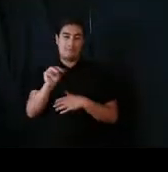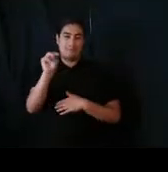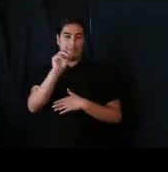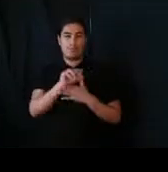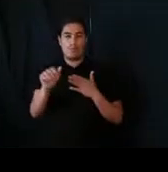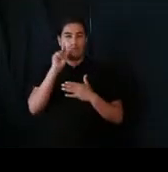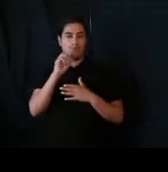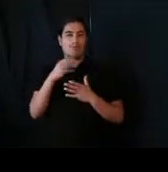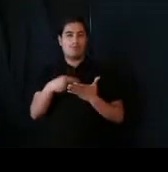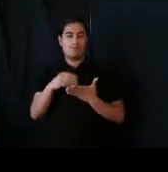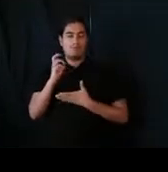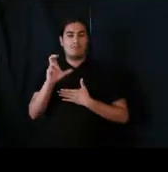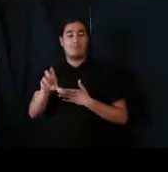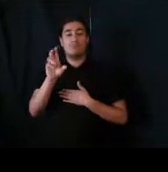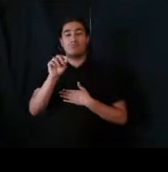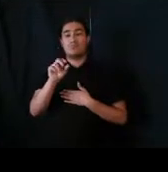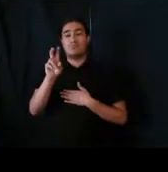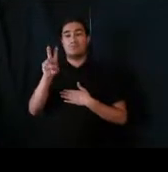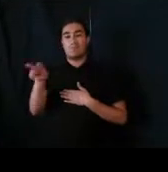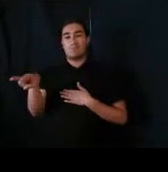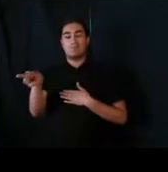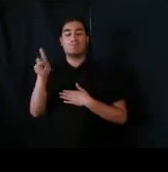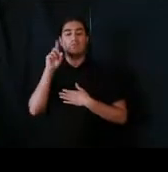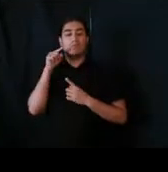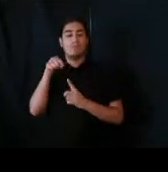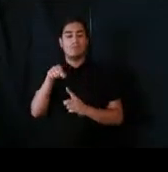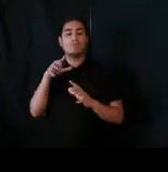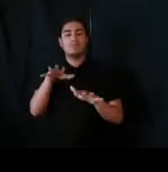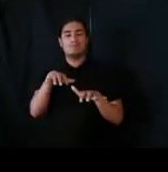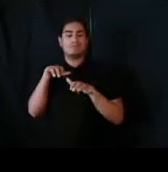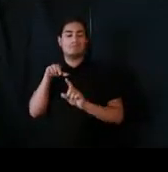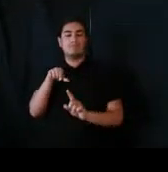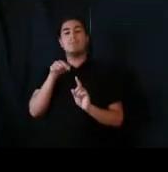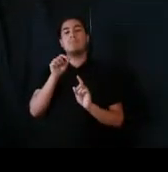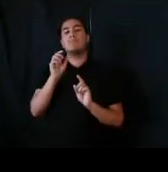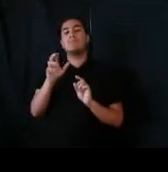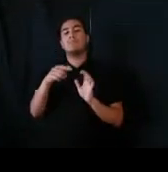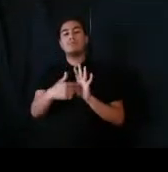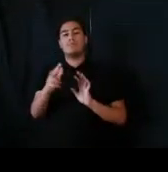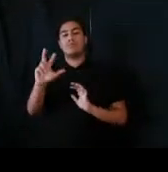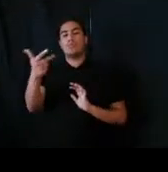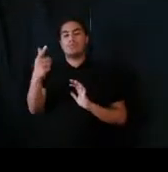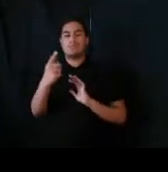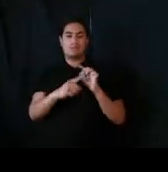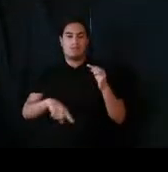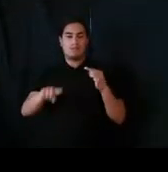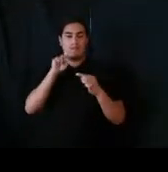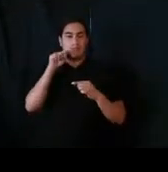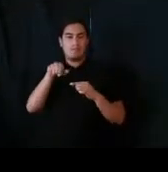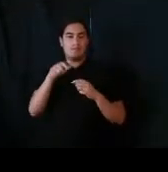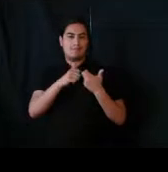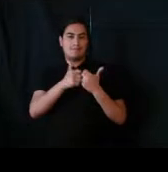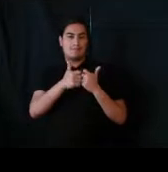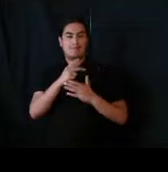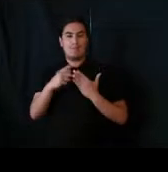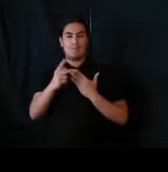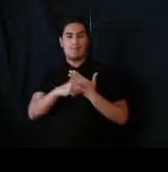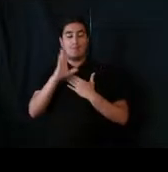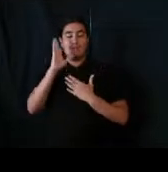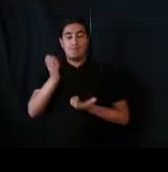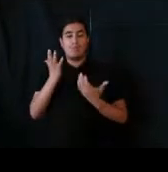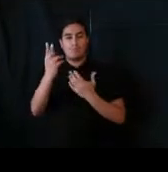funding the 2022 solutions for congested corridors program represents the third cycle of this competitive program it will provide